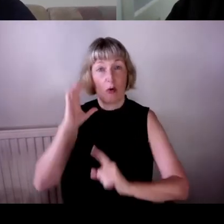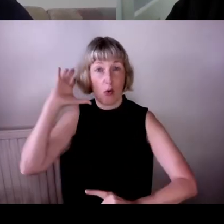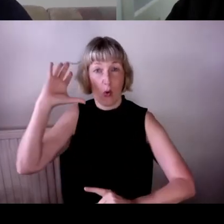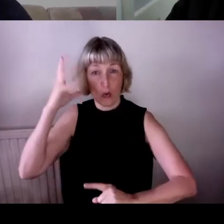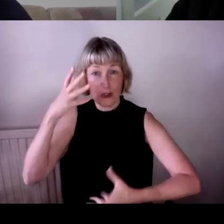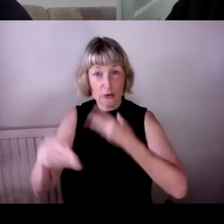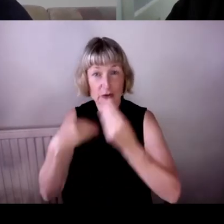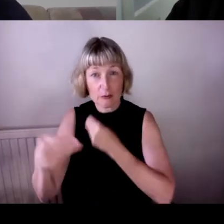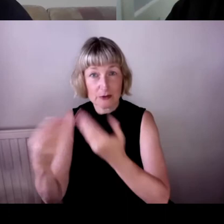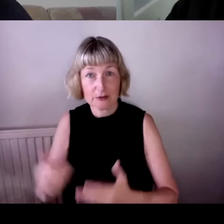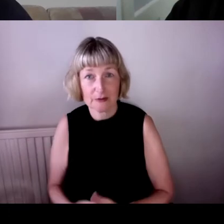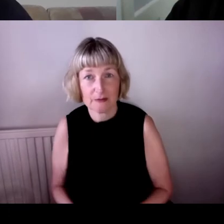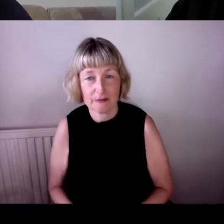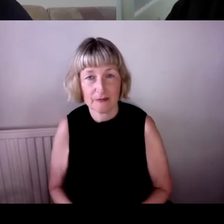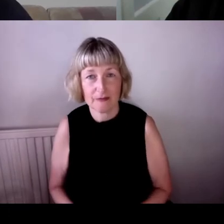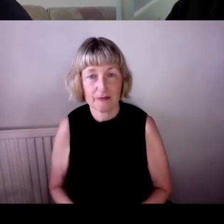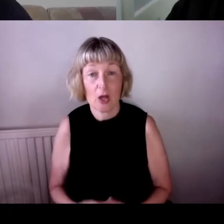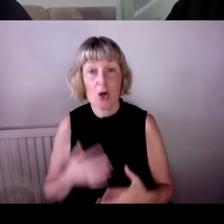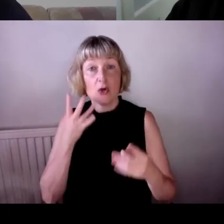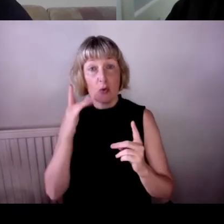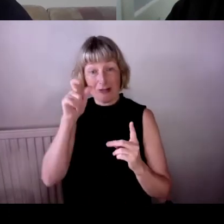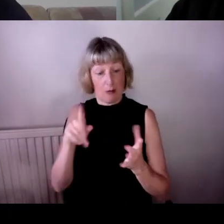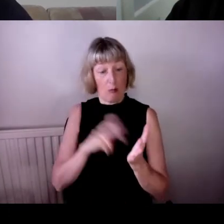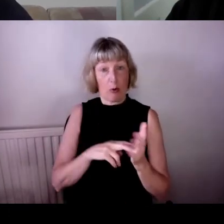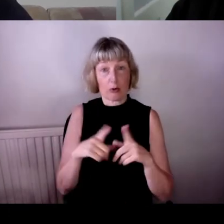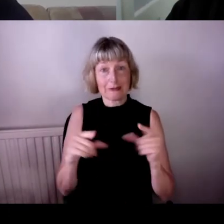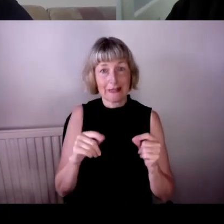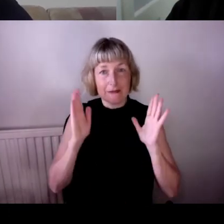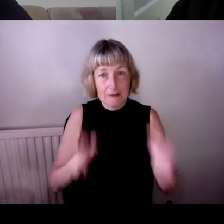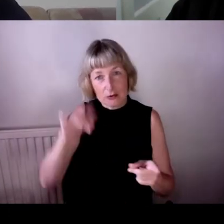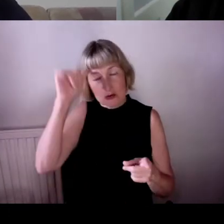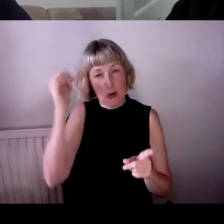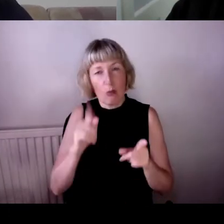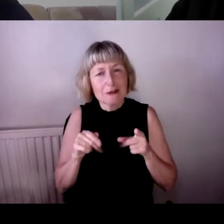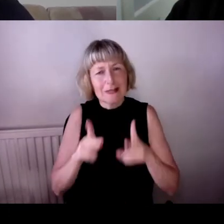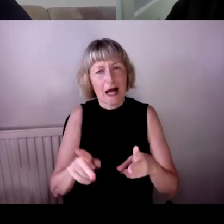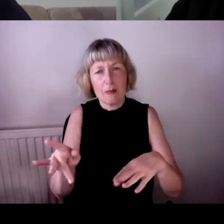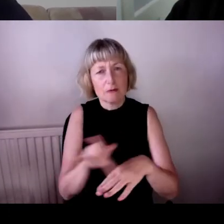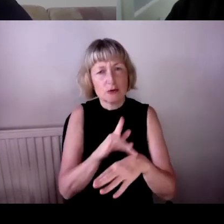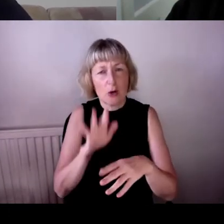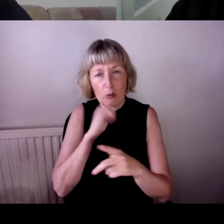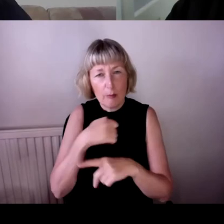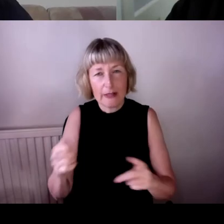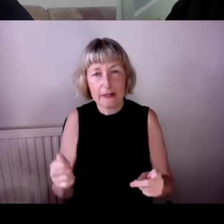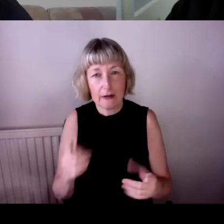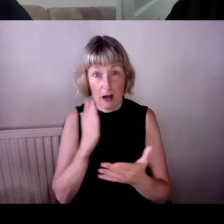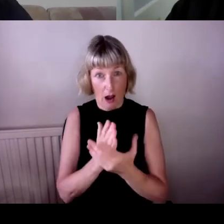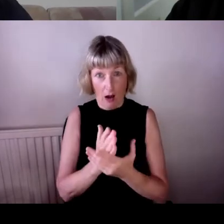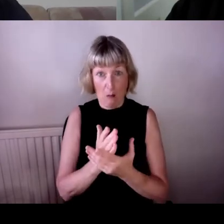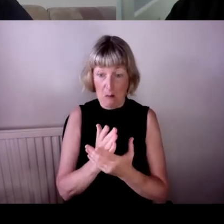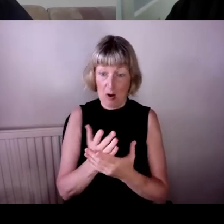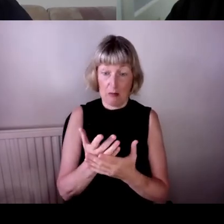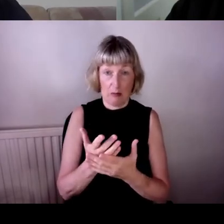people have to know what they're signing up for when they put their money down at the box office. They have to know that at the end of it, they're going to have an accessible show as well